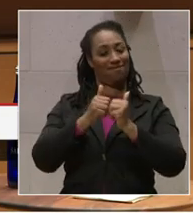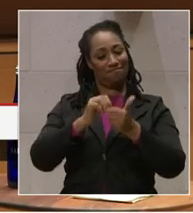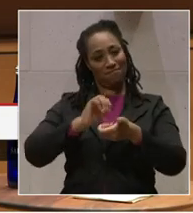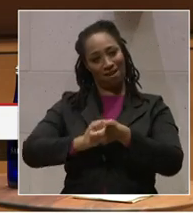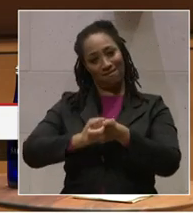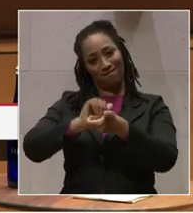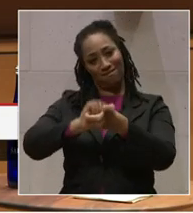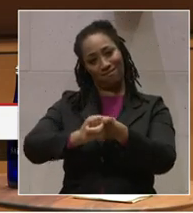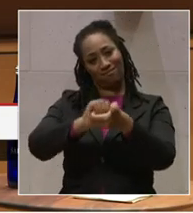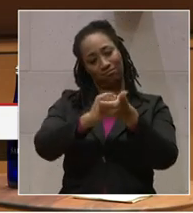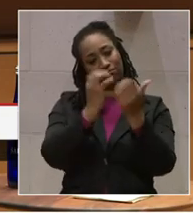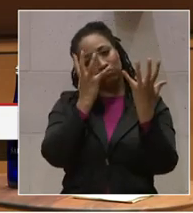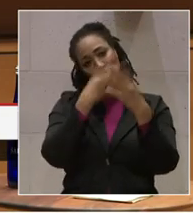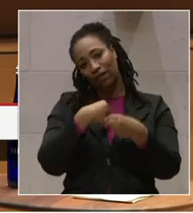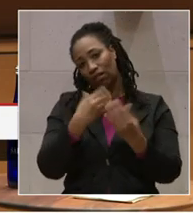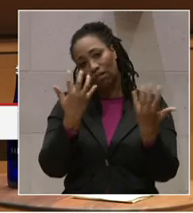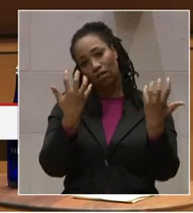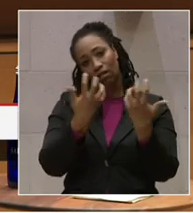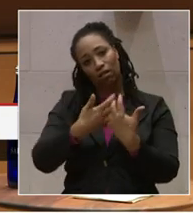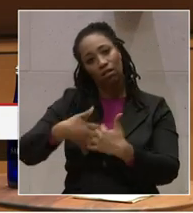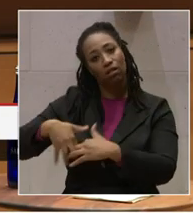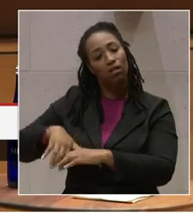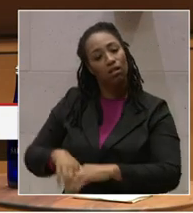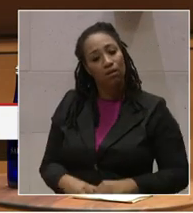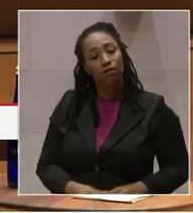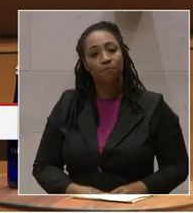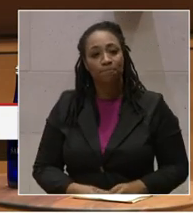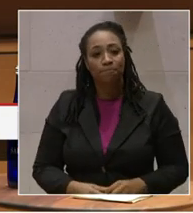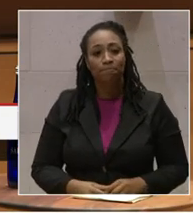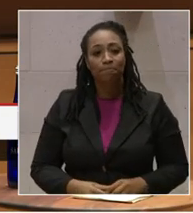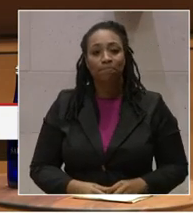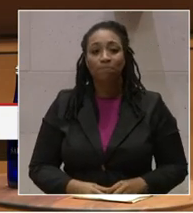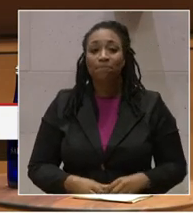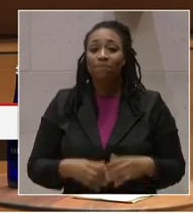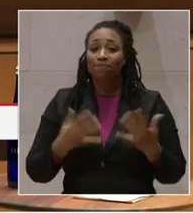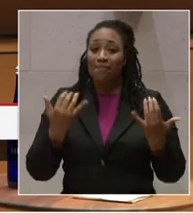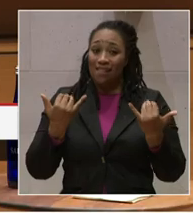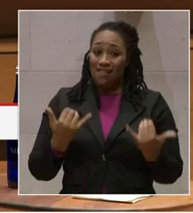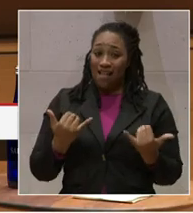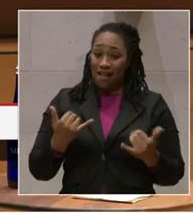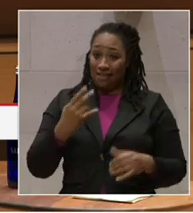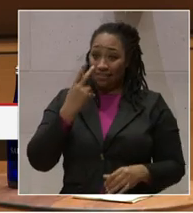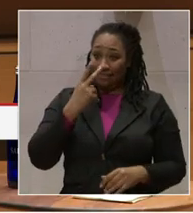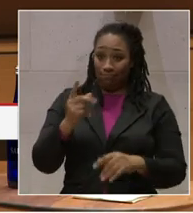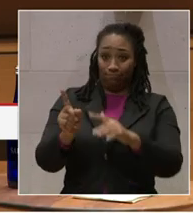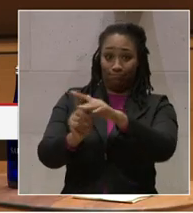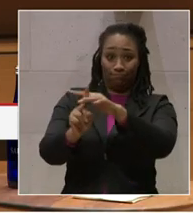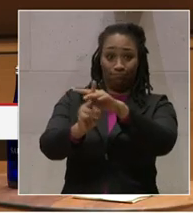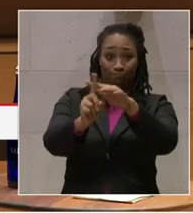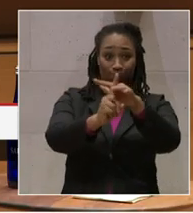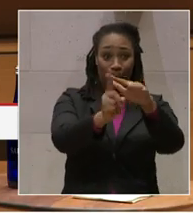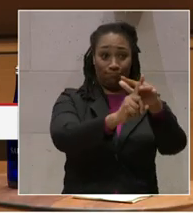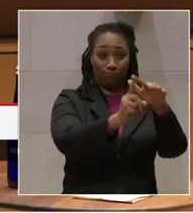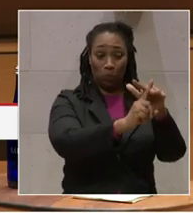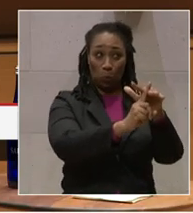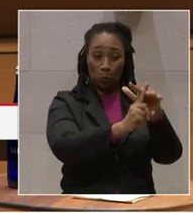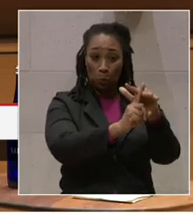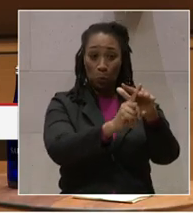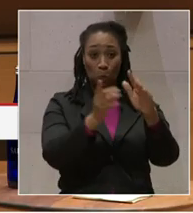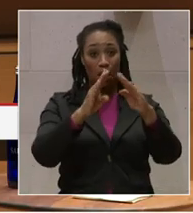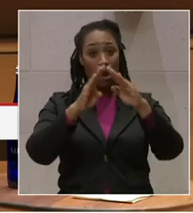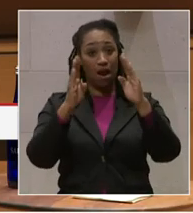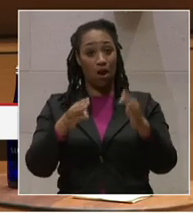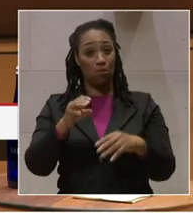way. And now we are facing the situation where we have fewer housing starts, as the Secretary has